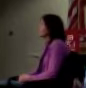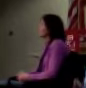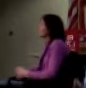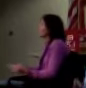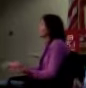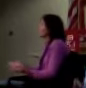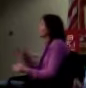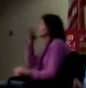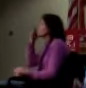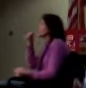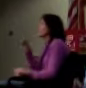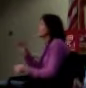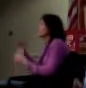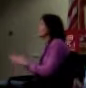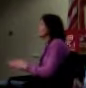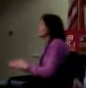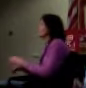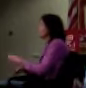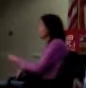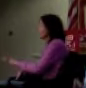What's the experience of the person on the field?